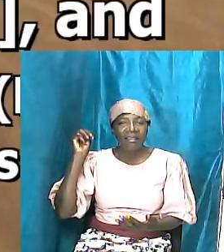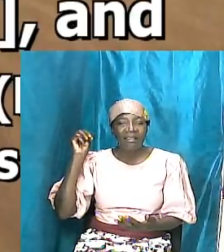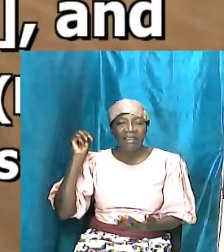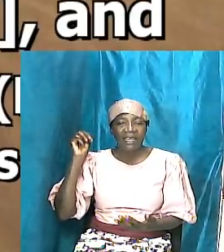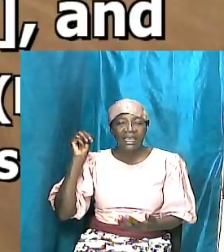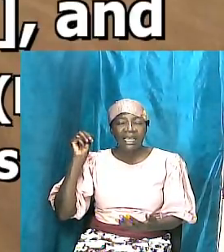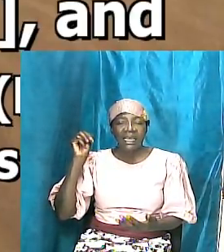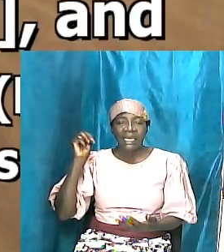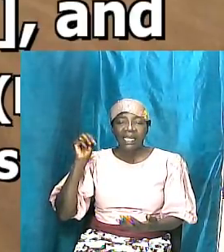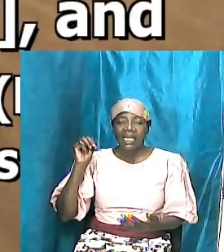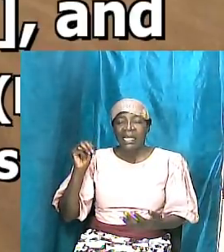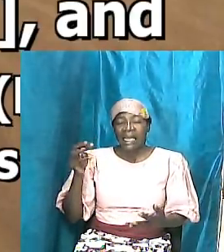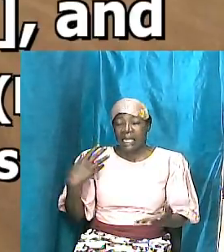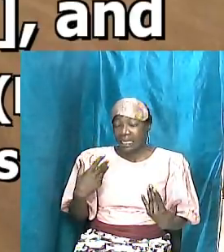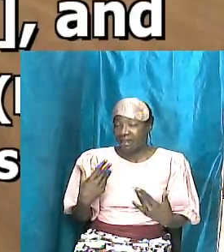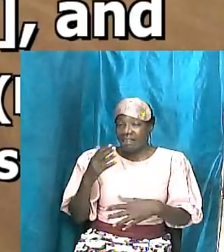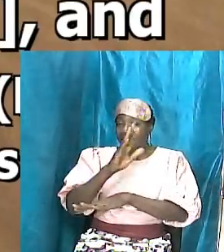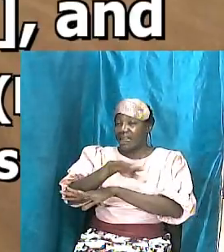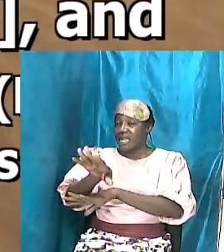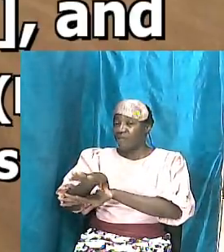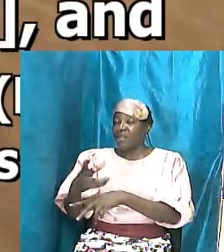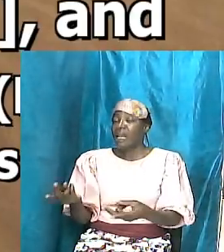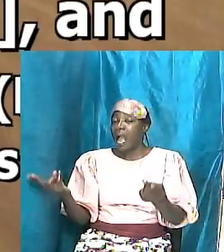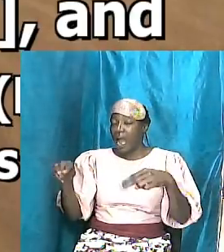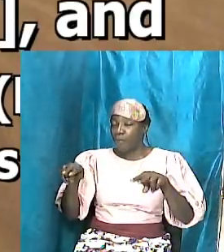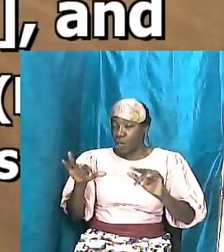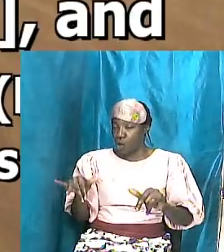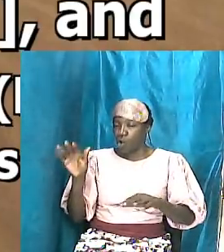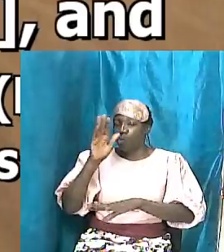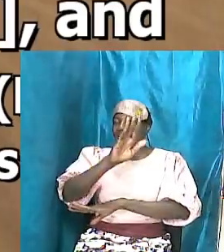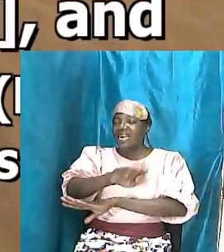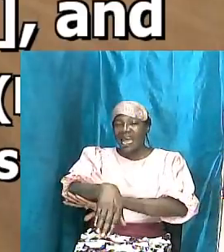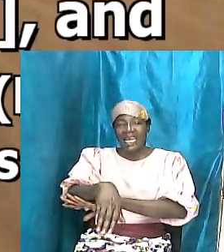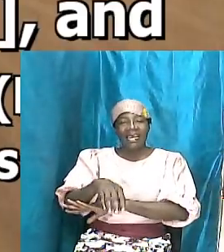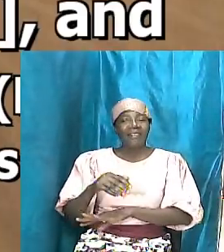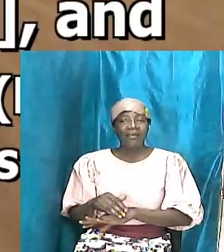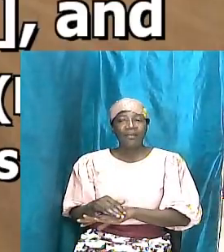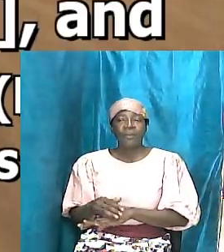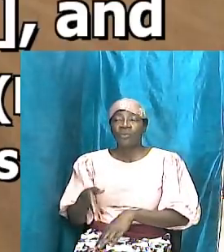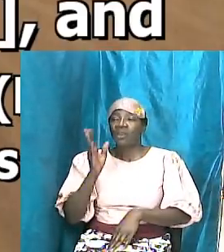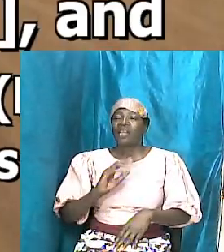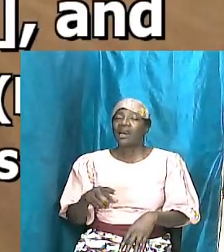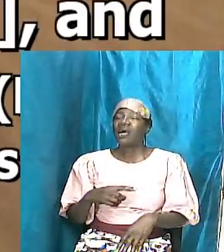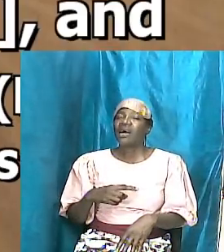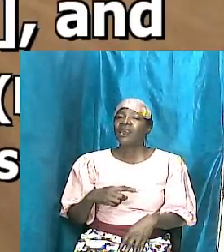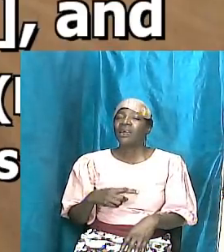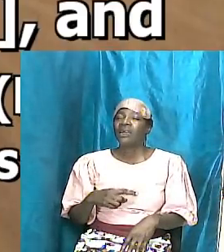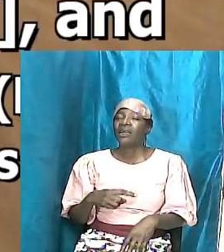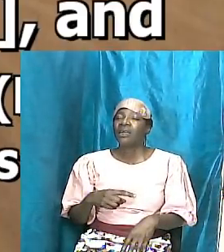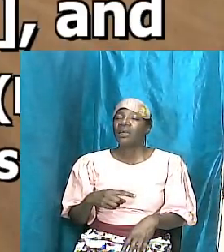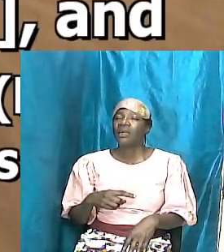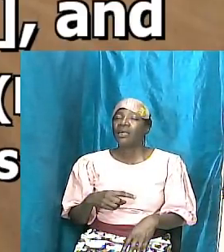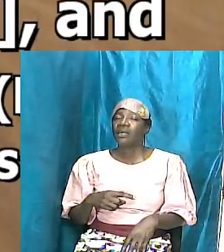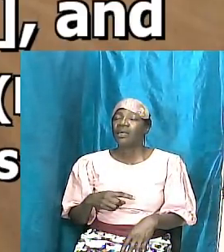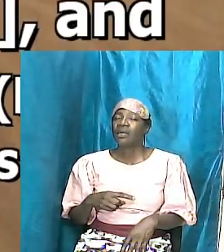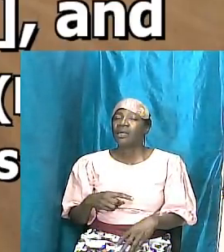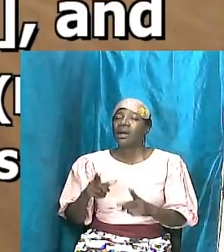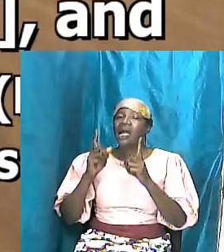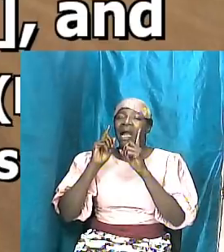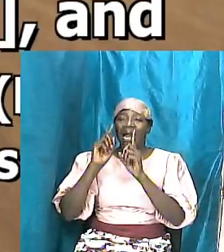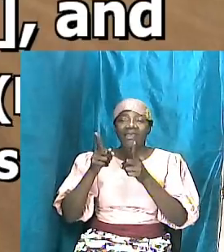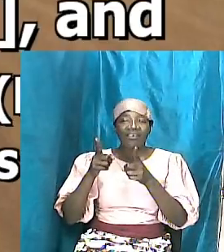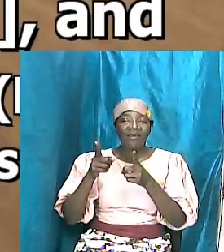would have been evening, because this is now happening in the night time, reaching night now. And God, Moses, in